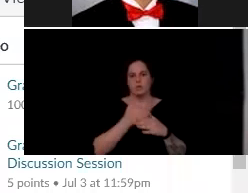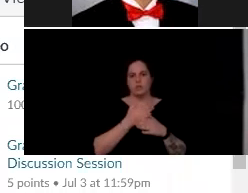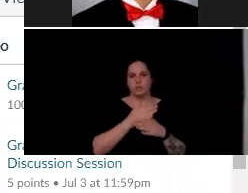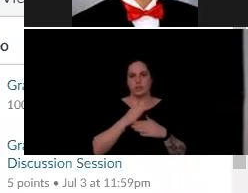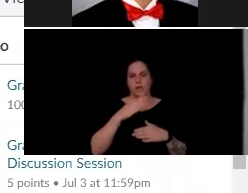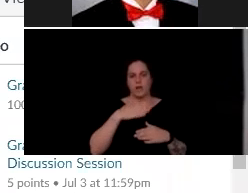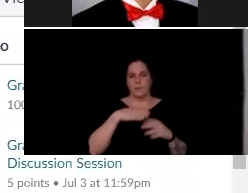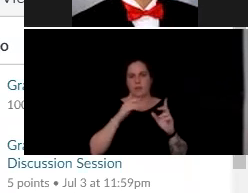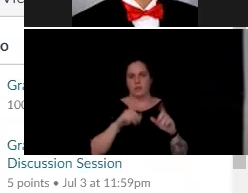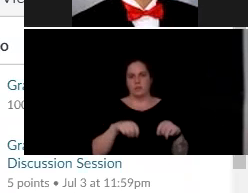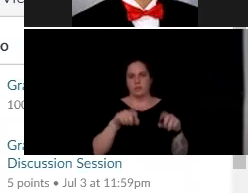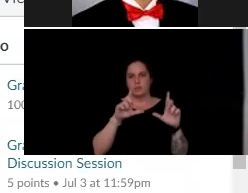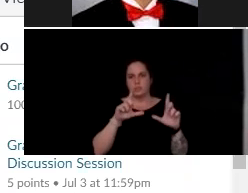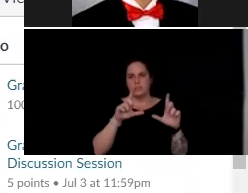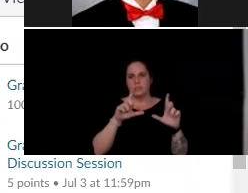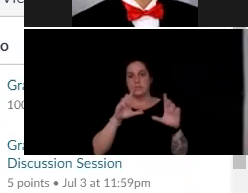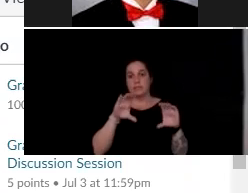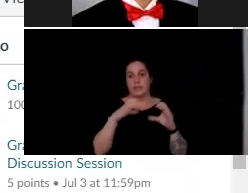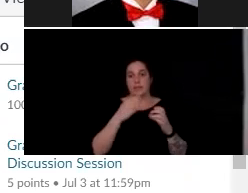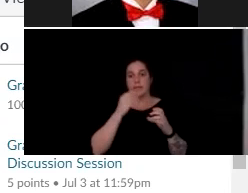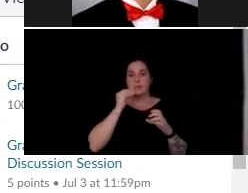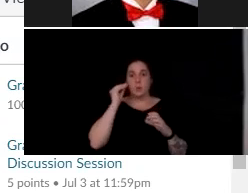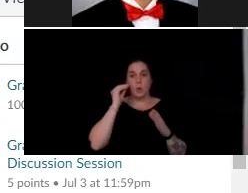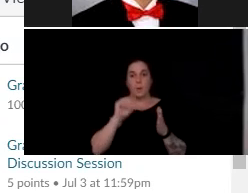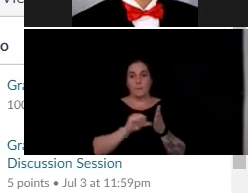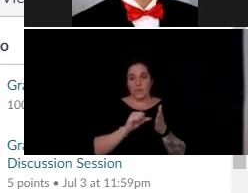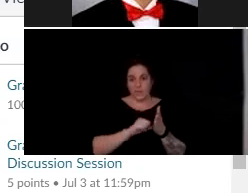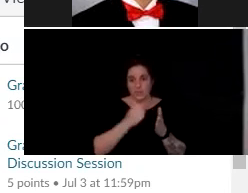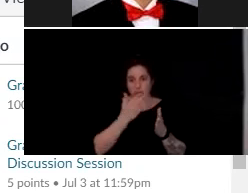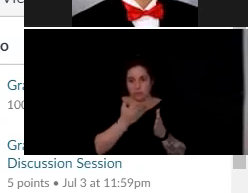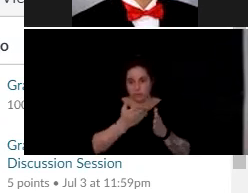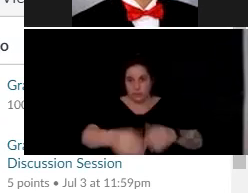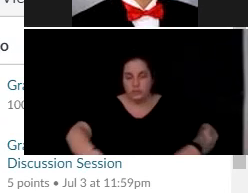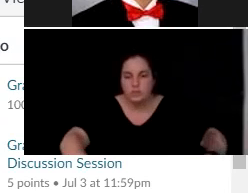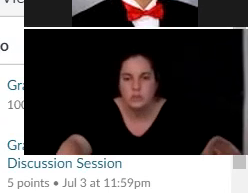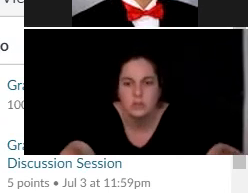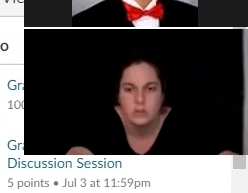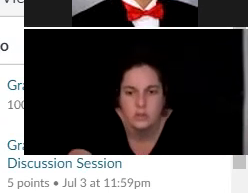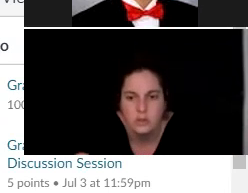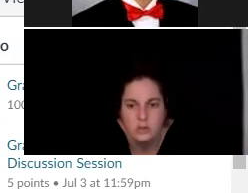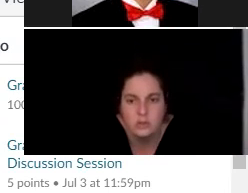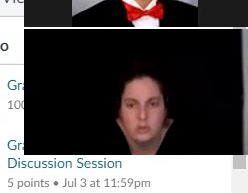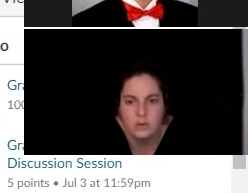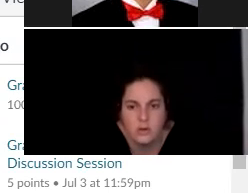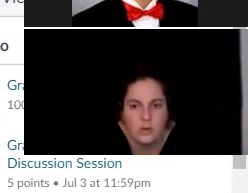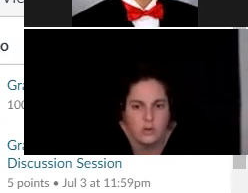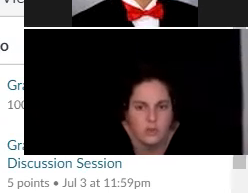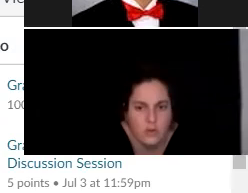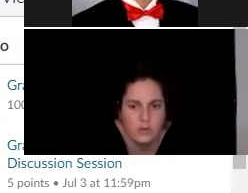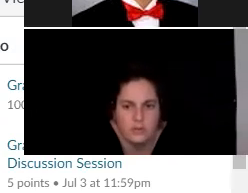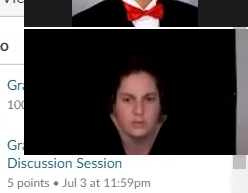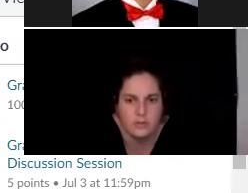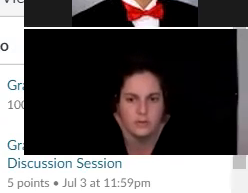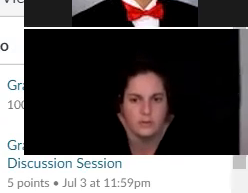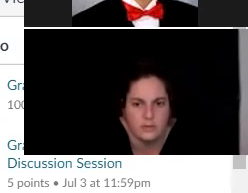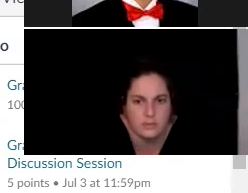So here we are at the course homepage. Um, if you see this, somebody please let me know